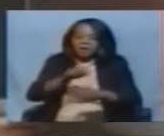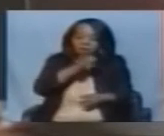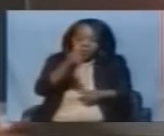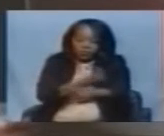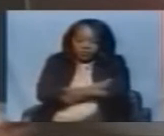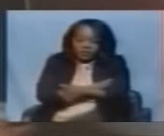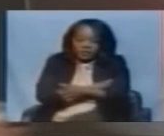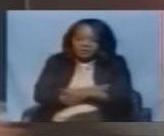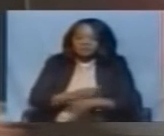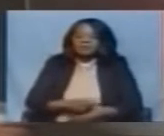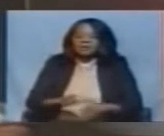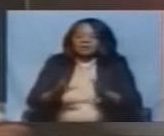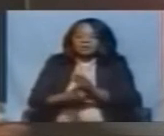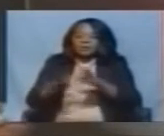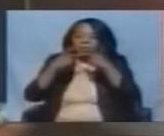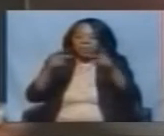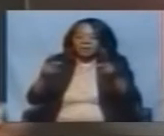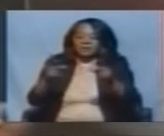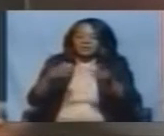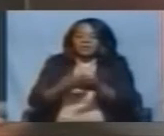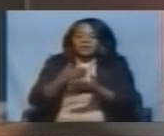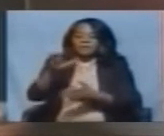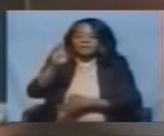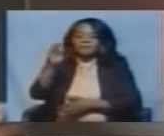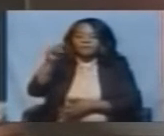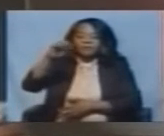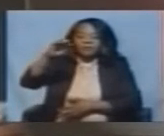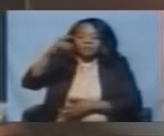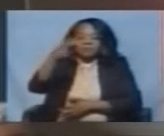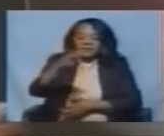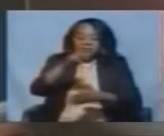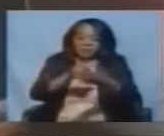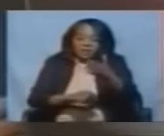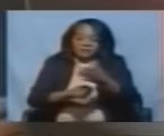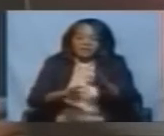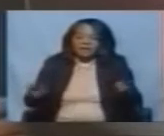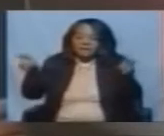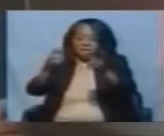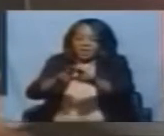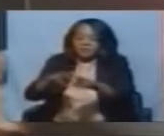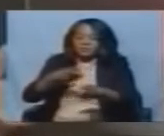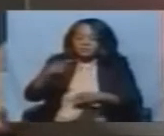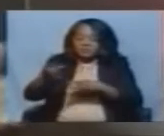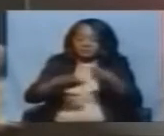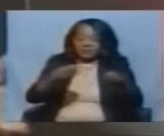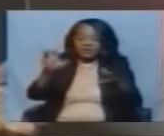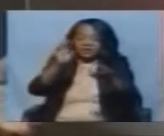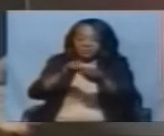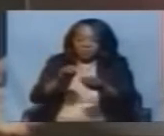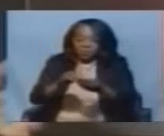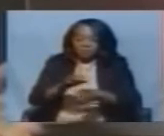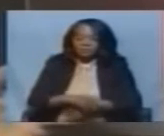ZPPA, to expedite the publication of benchmark prices, particularly in areas of high value spending, so that the nation could